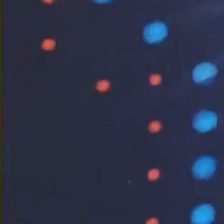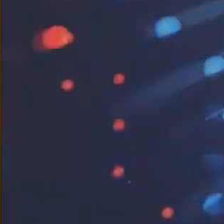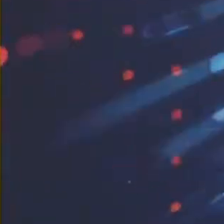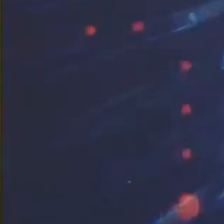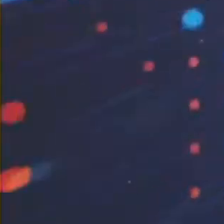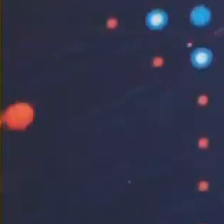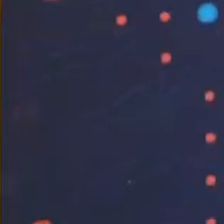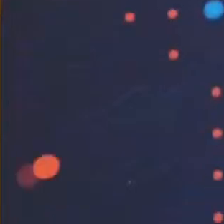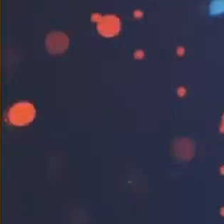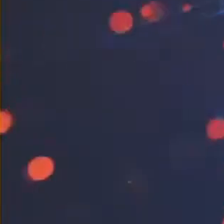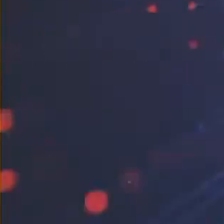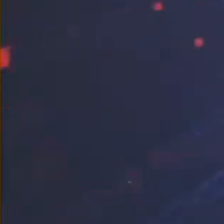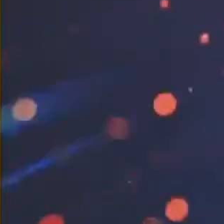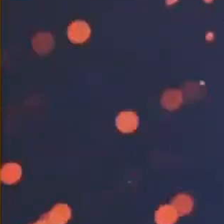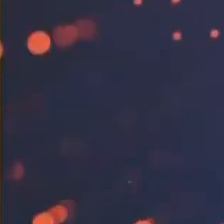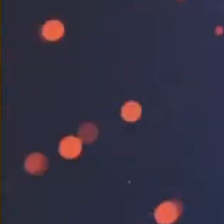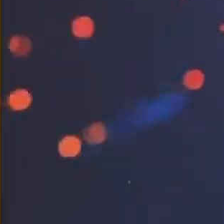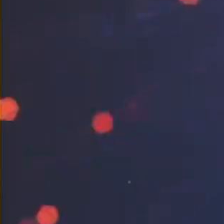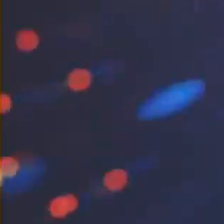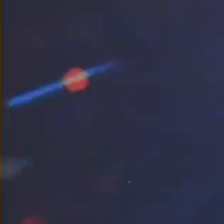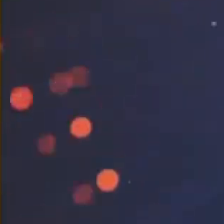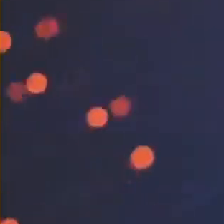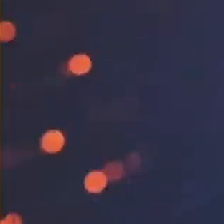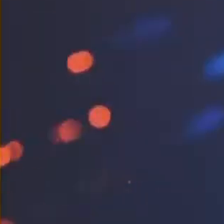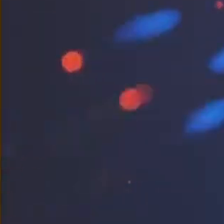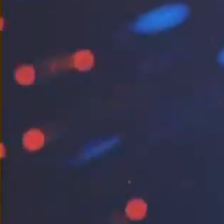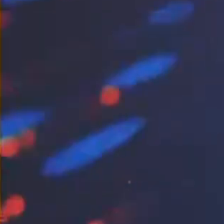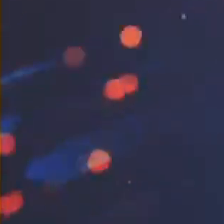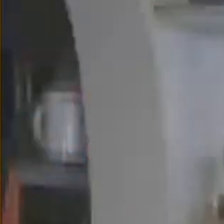the TTT Limited Media Network.